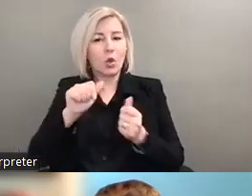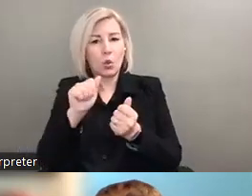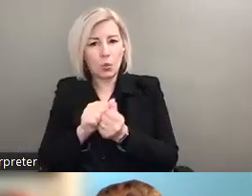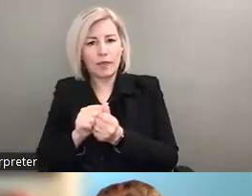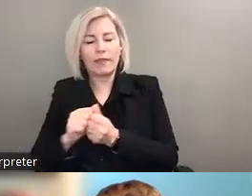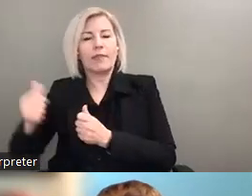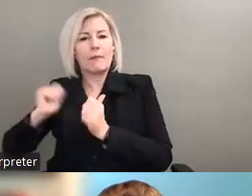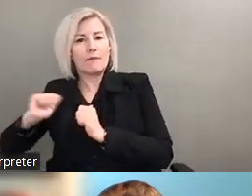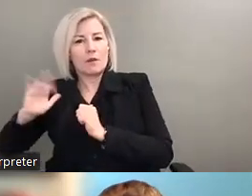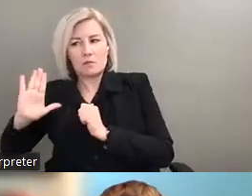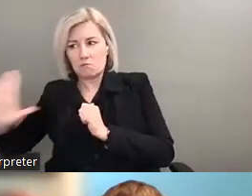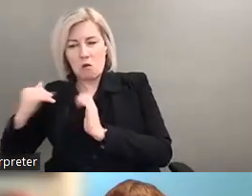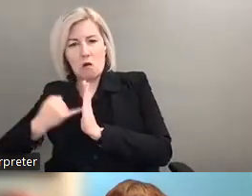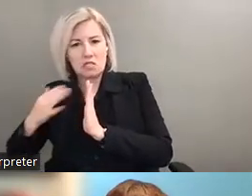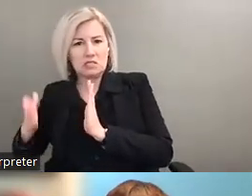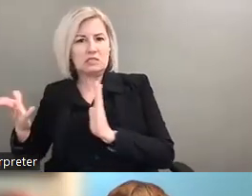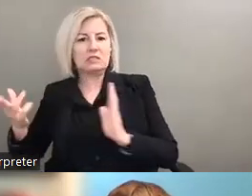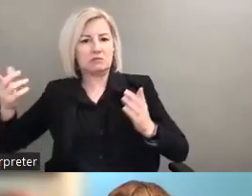company.